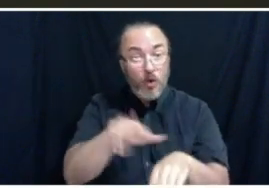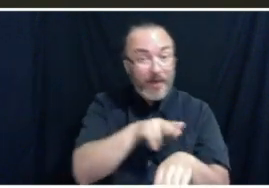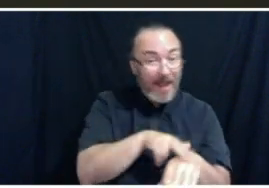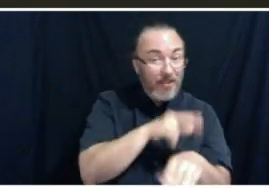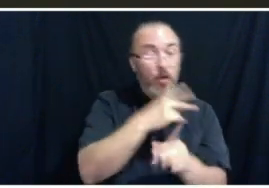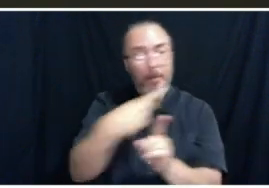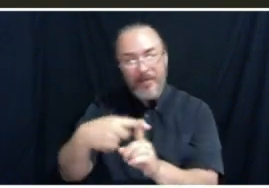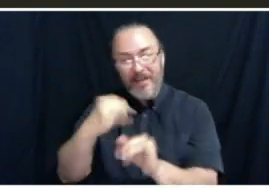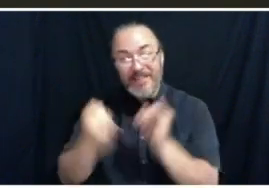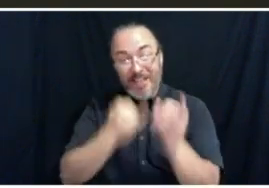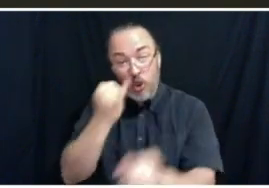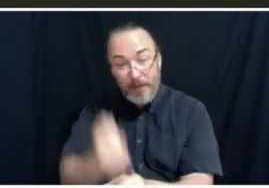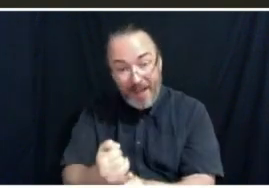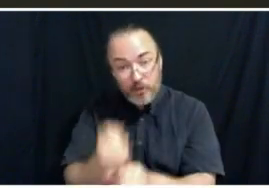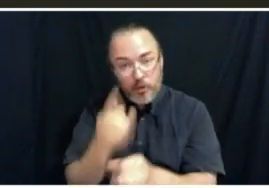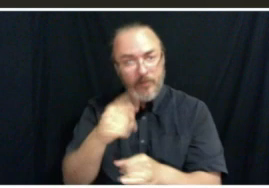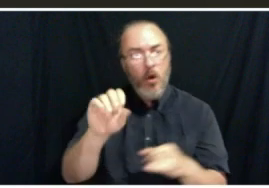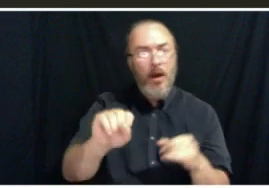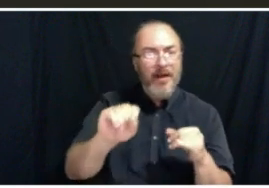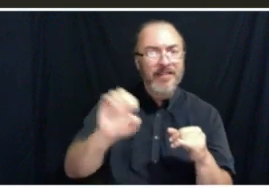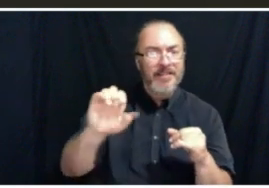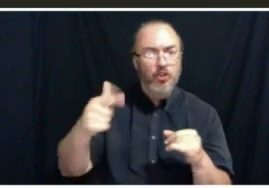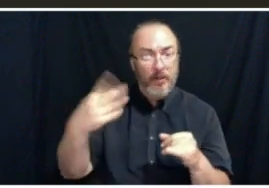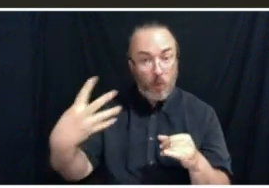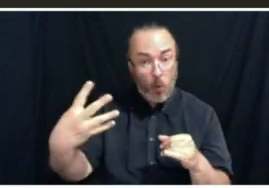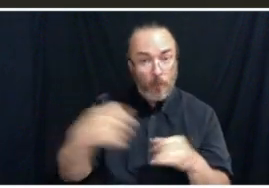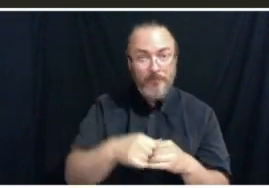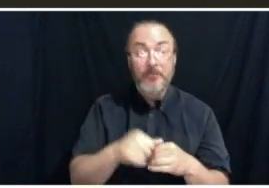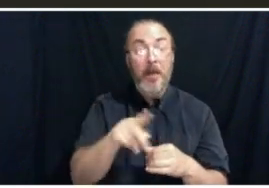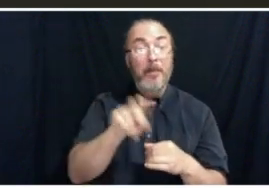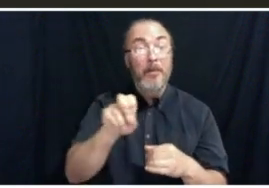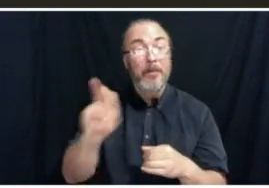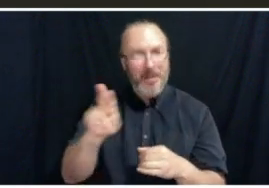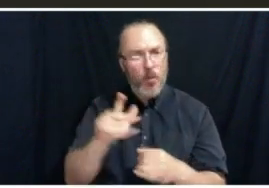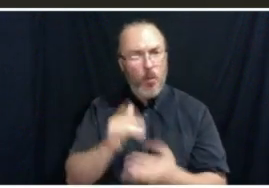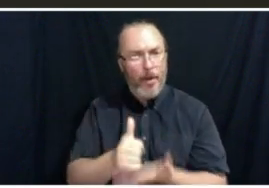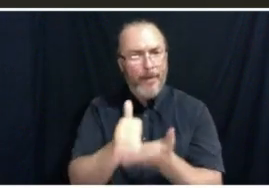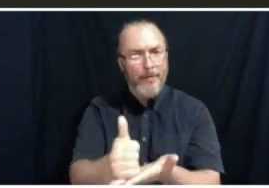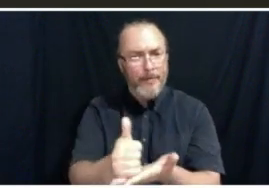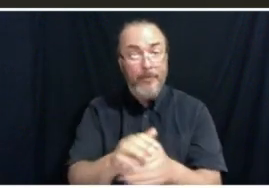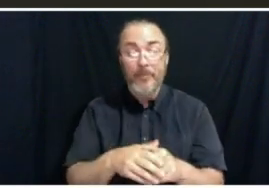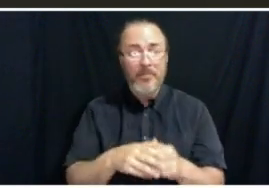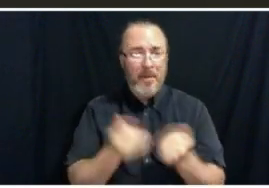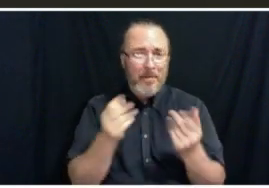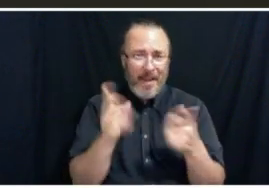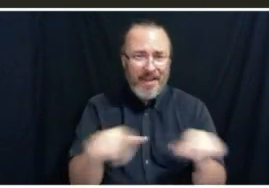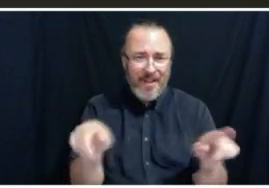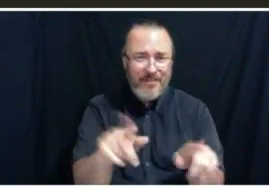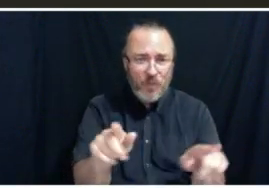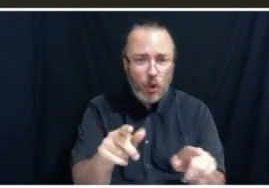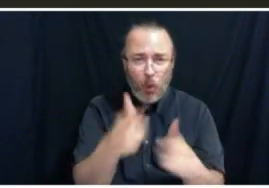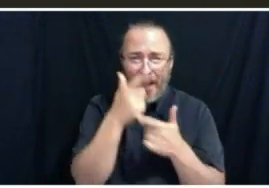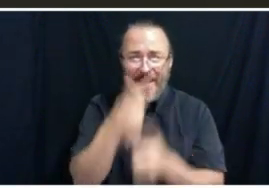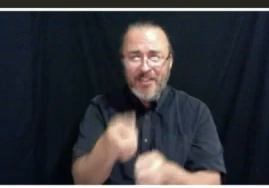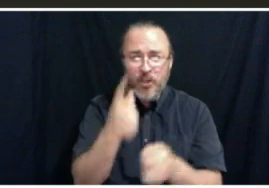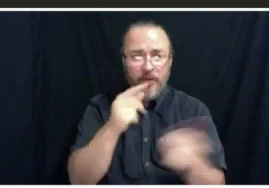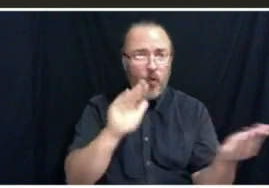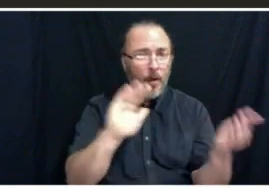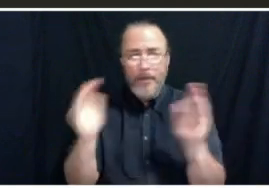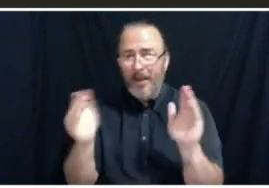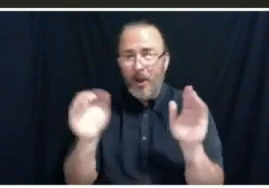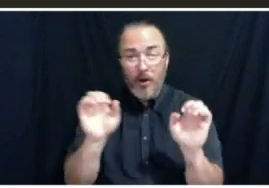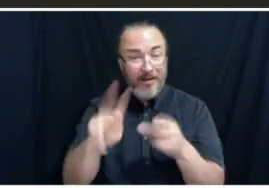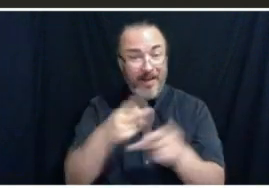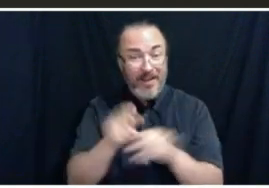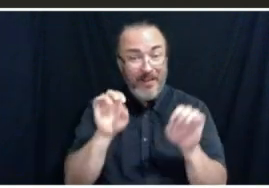achieve SDG 4. PEER aims to address this need. I'm sure all of you with an interest in comparative education have asked at some point